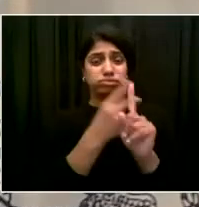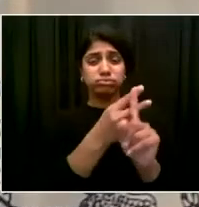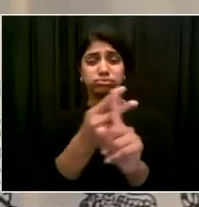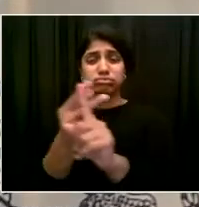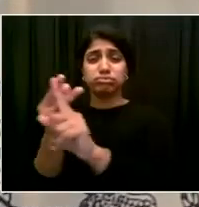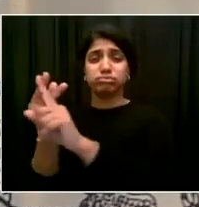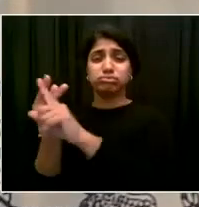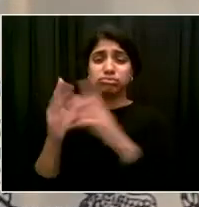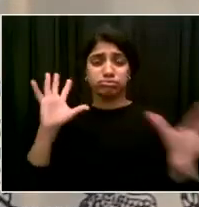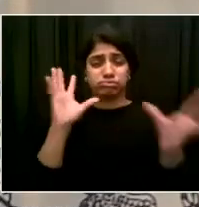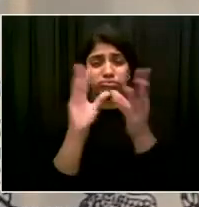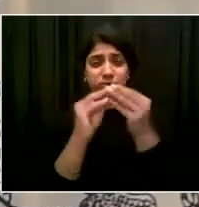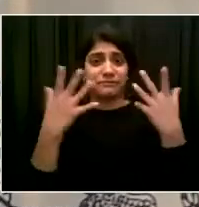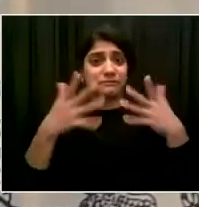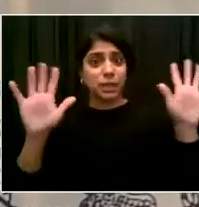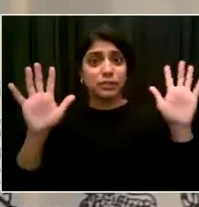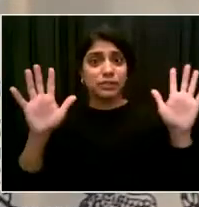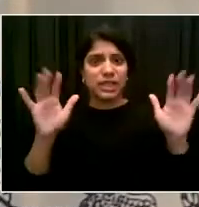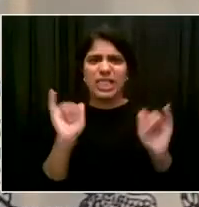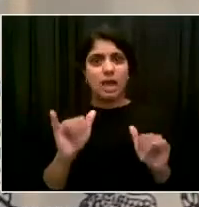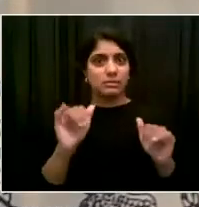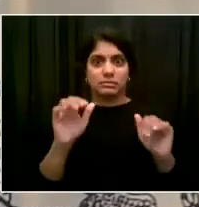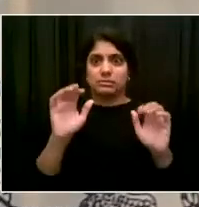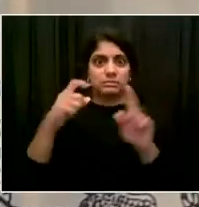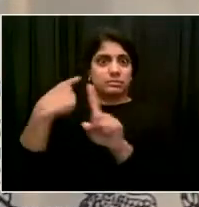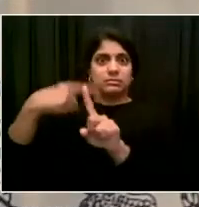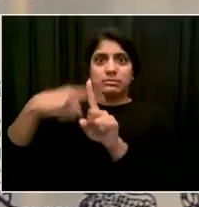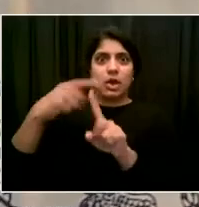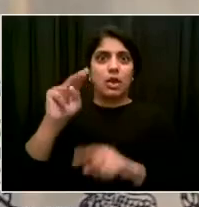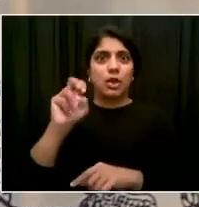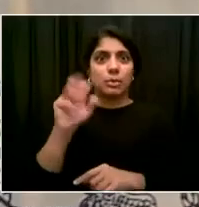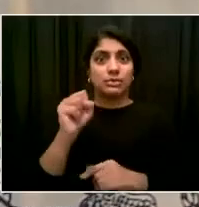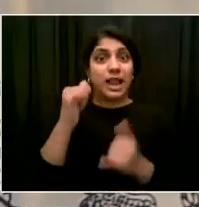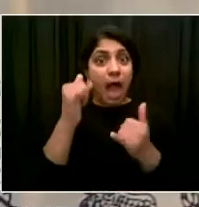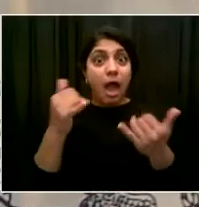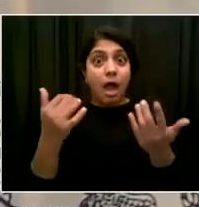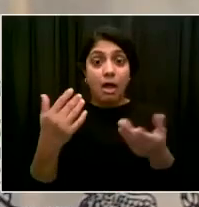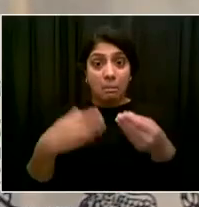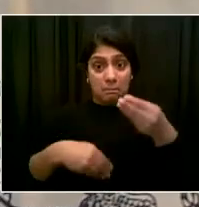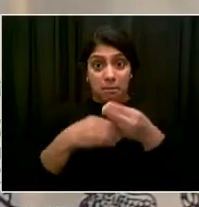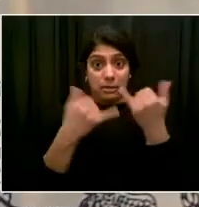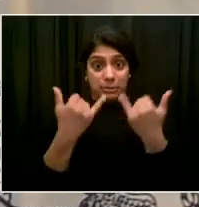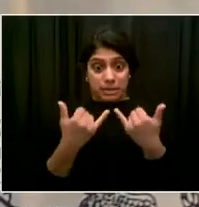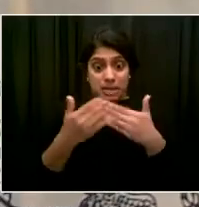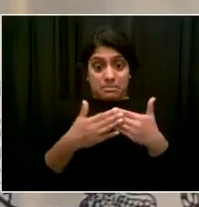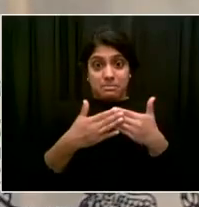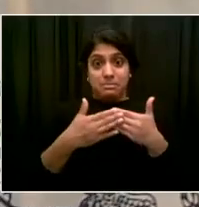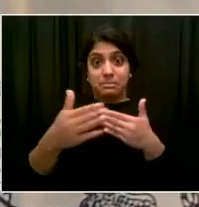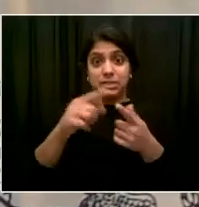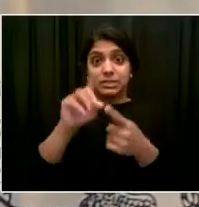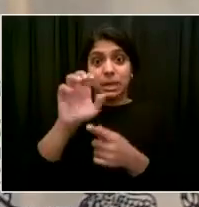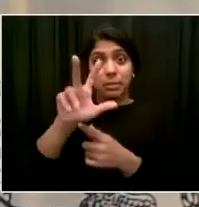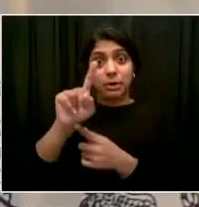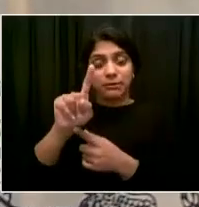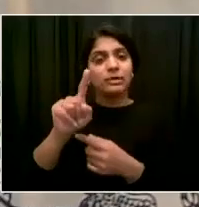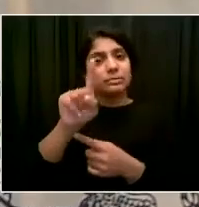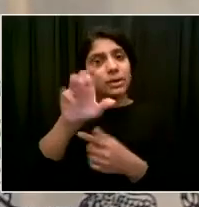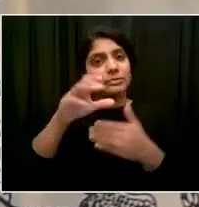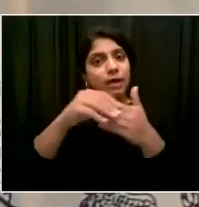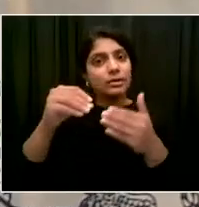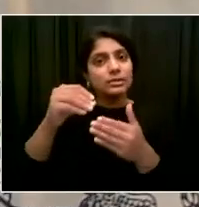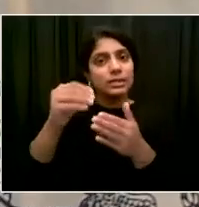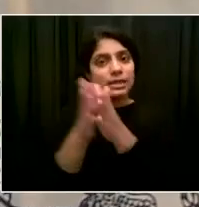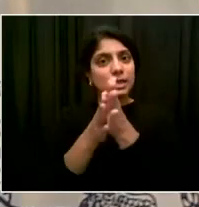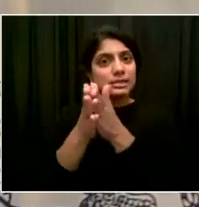great additional reason to come out, but really the most important reason is what Dr. Choksi just said, the impact of the boosters, so crucial. Now,